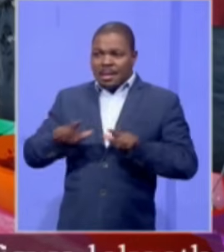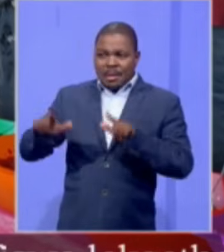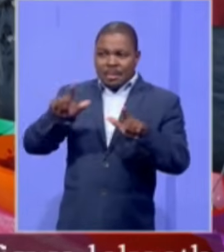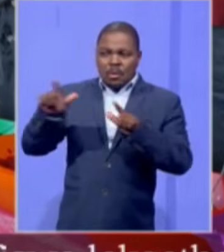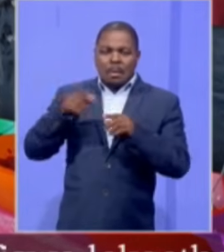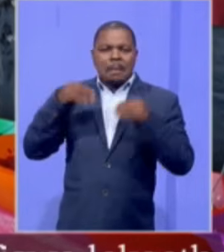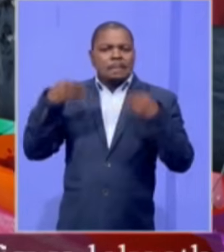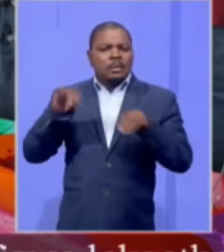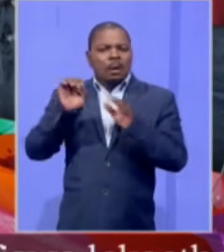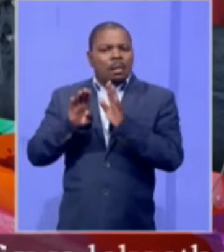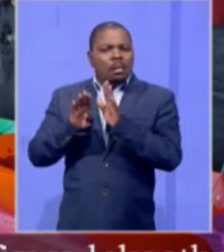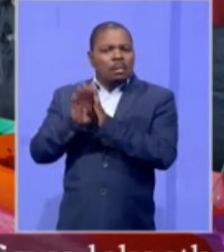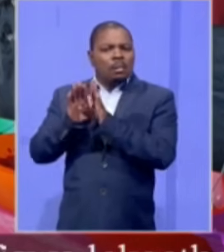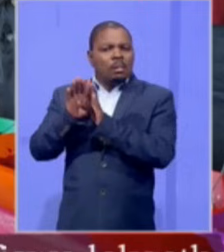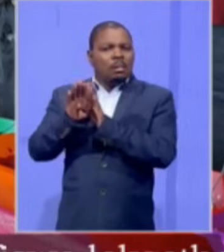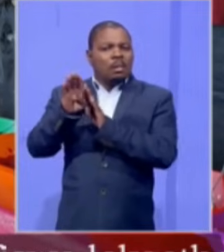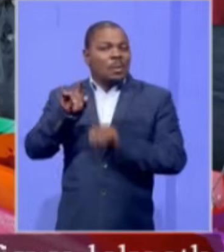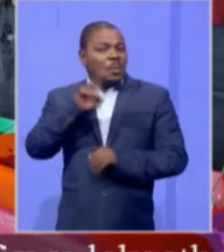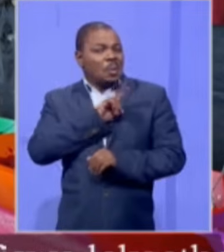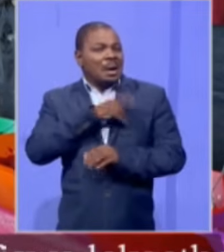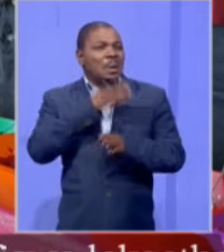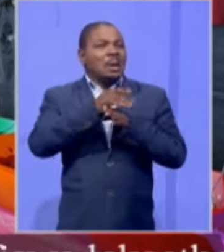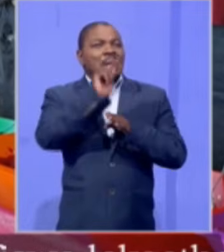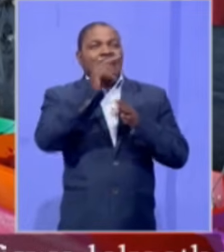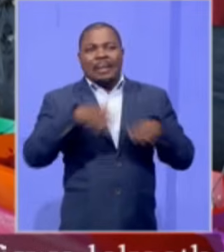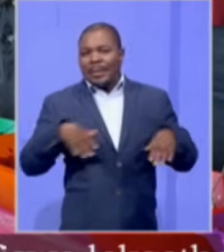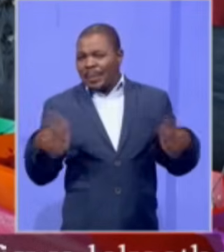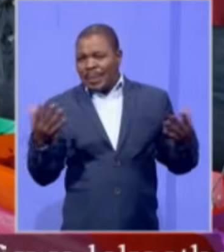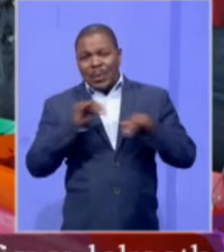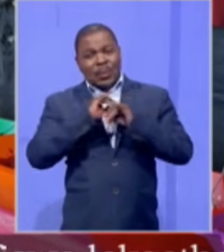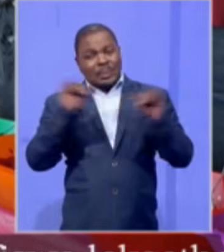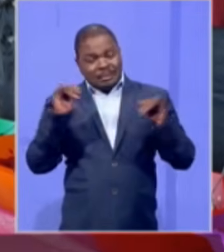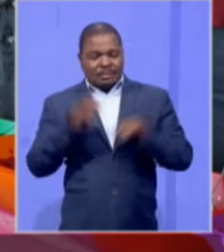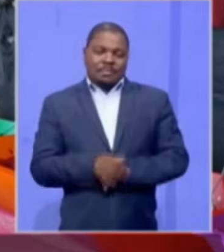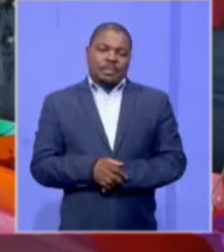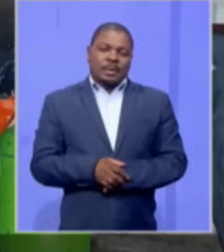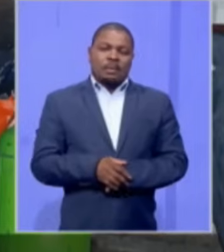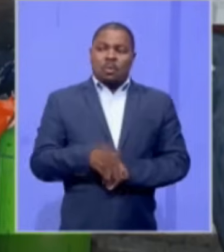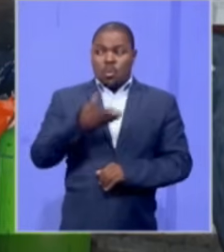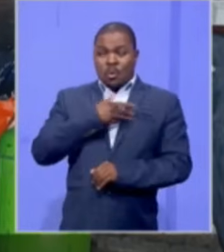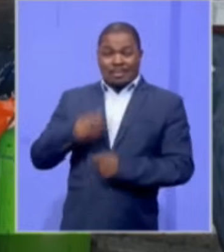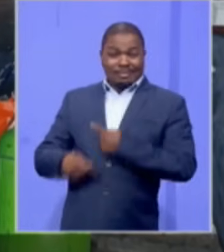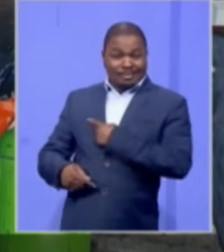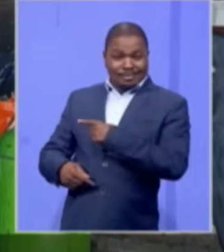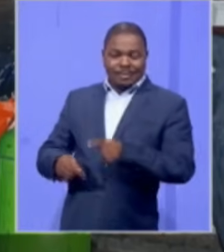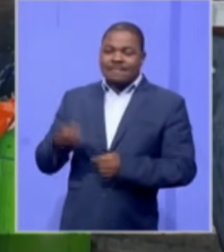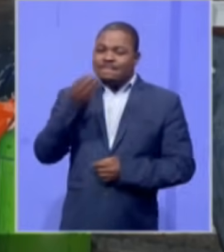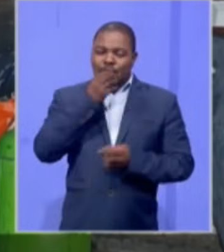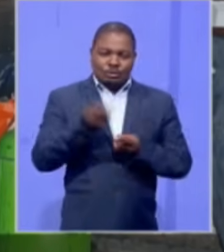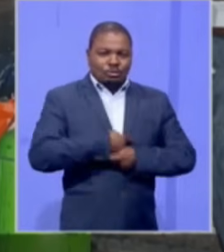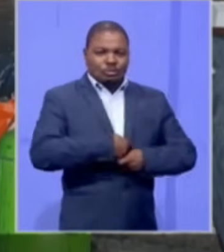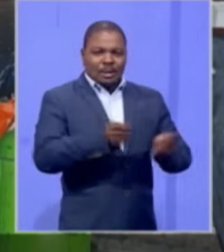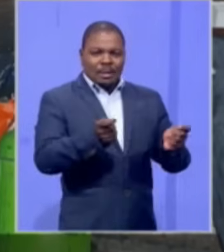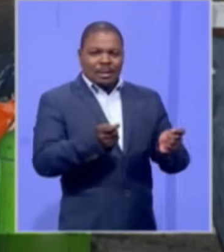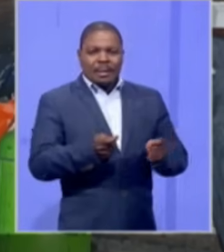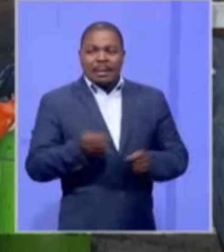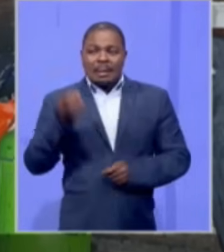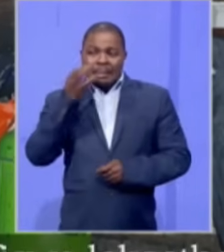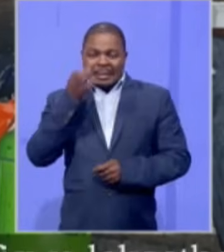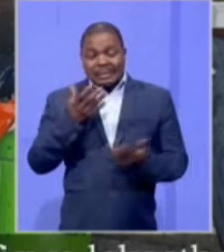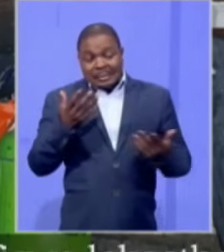ntseng di thuthuha ka leqeme la mesebetsi le haketse provinceng eo. Basadi bana ba rekisa dijo mme ba re le